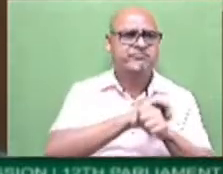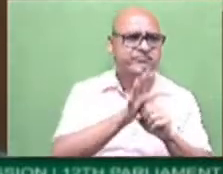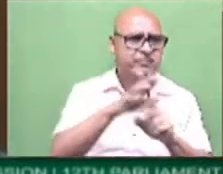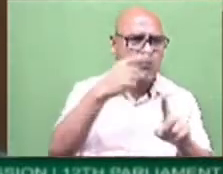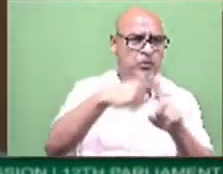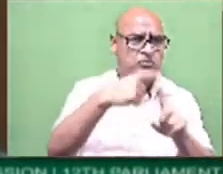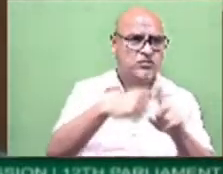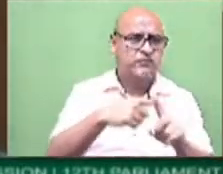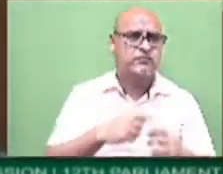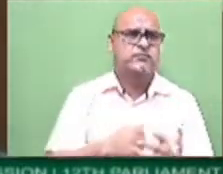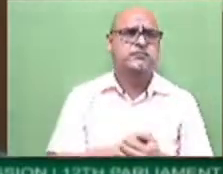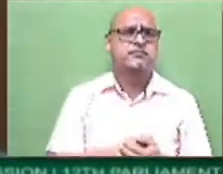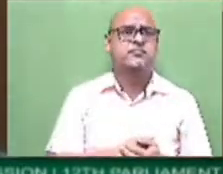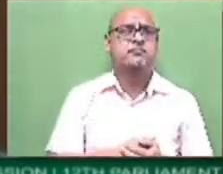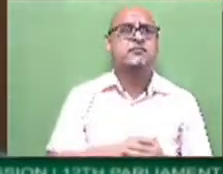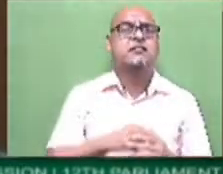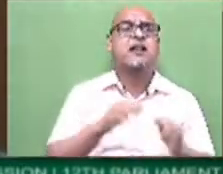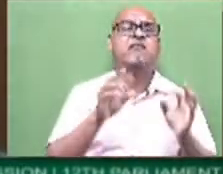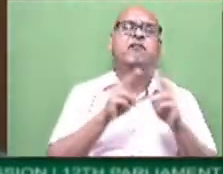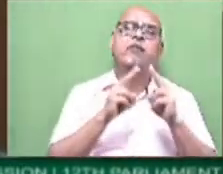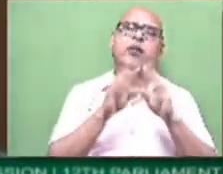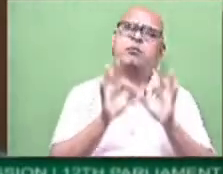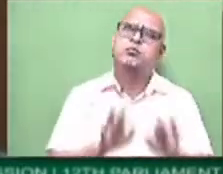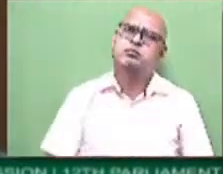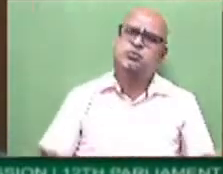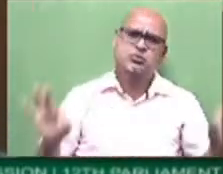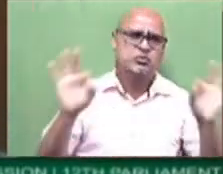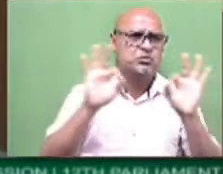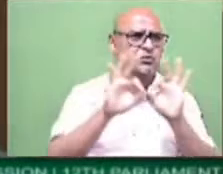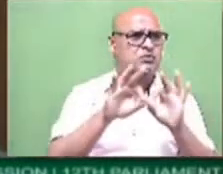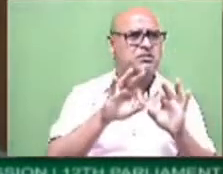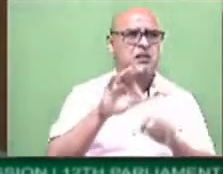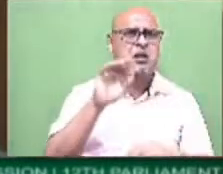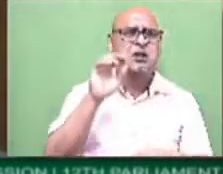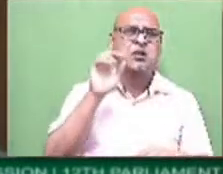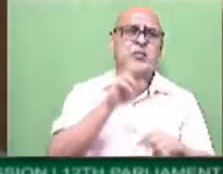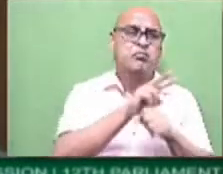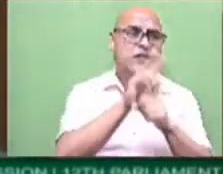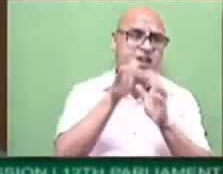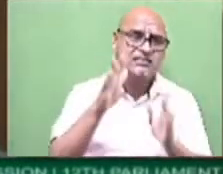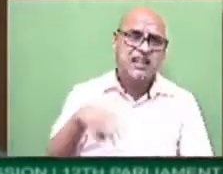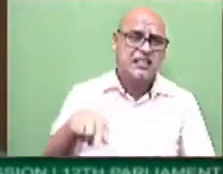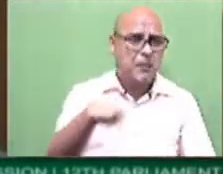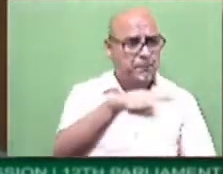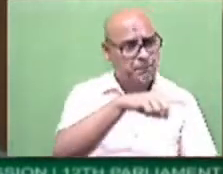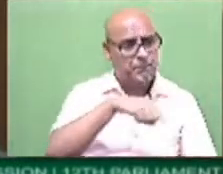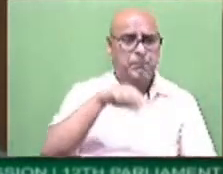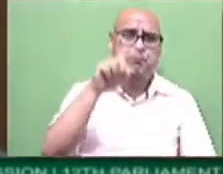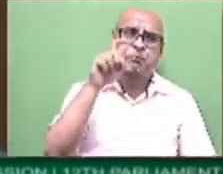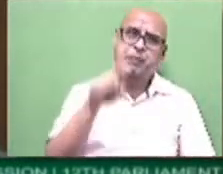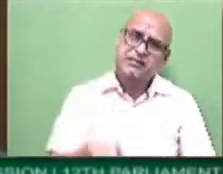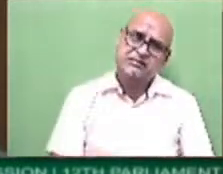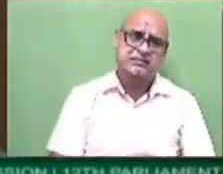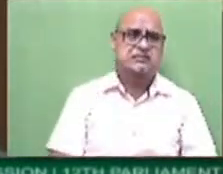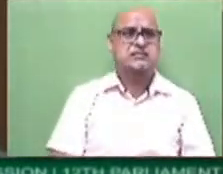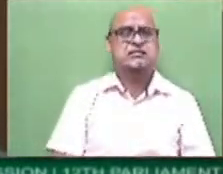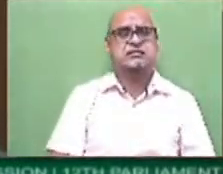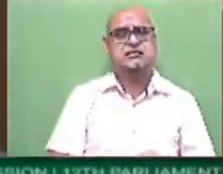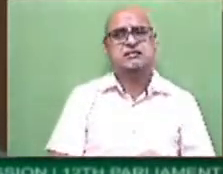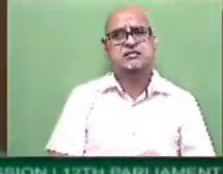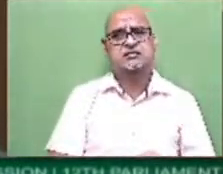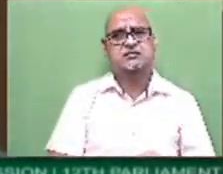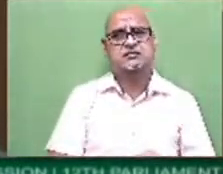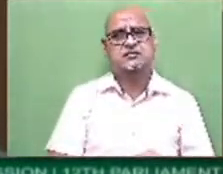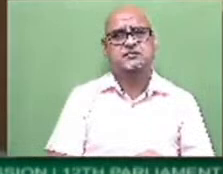closely, needs to be policed very closely, because you're looking at a situation where previously these